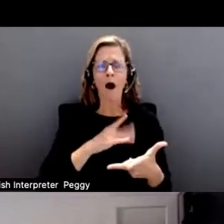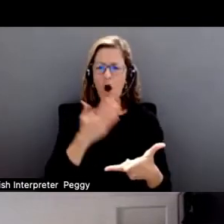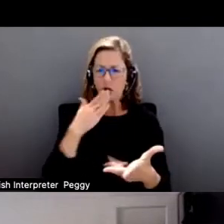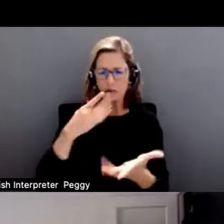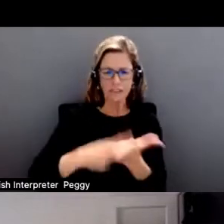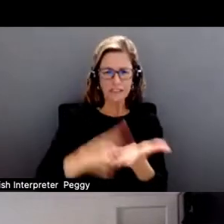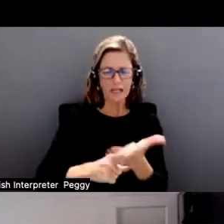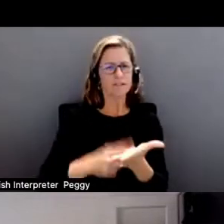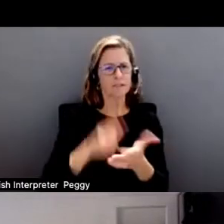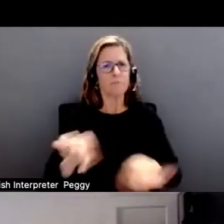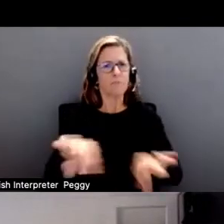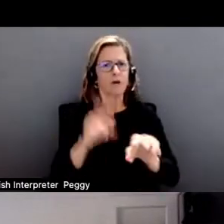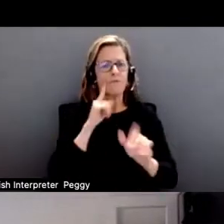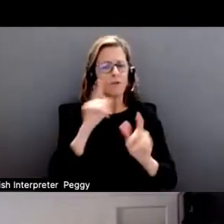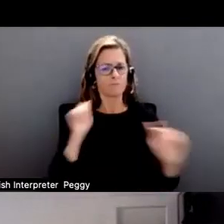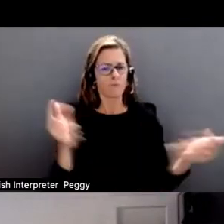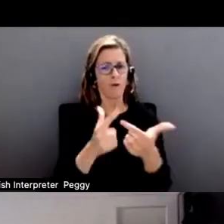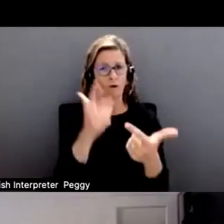larger group?